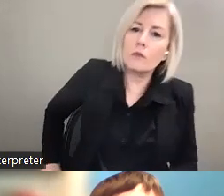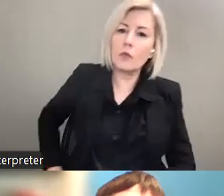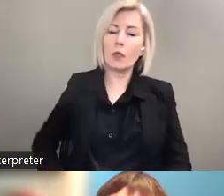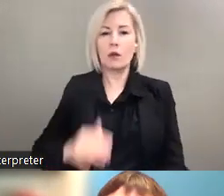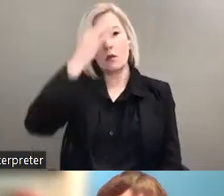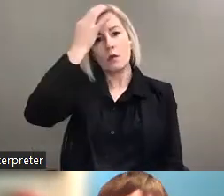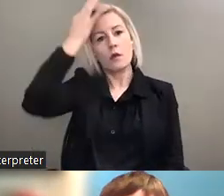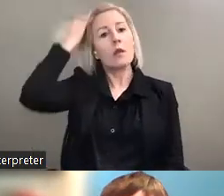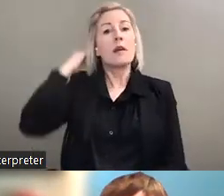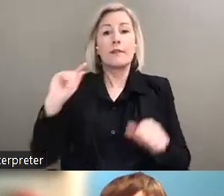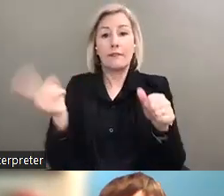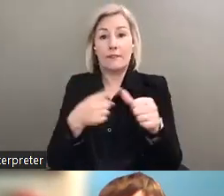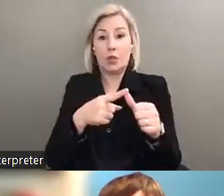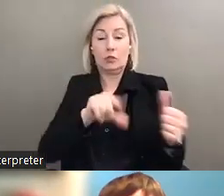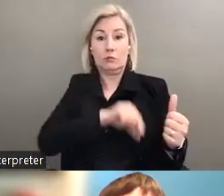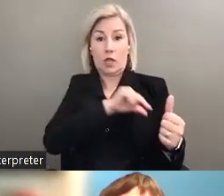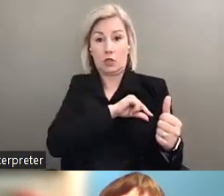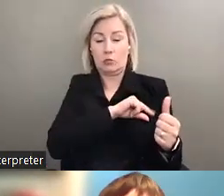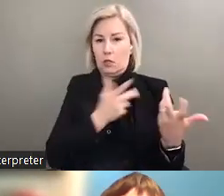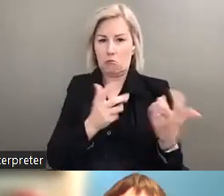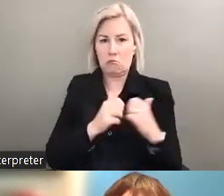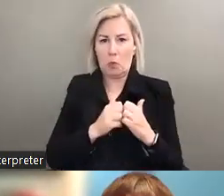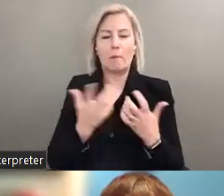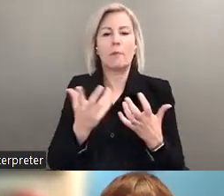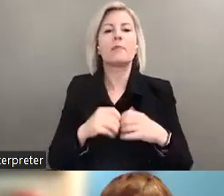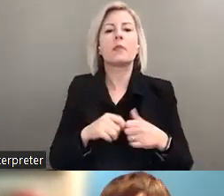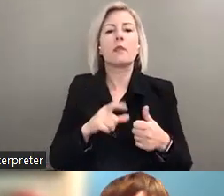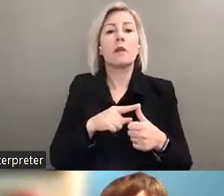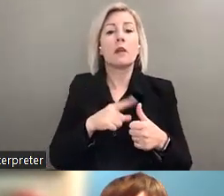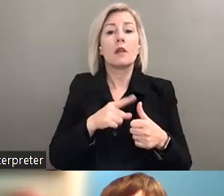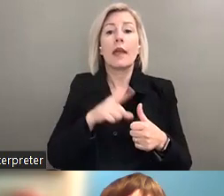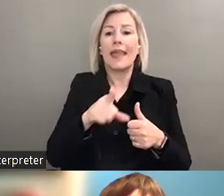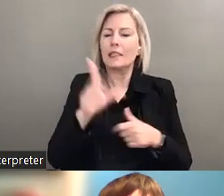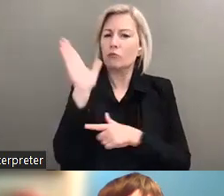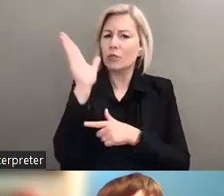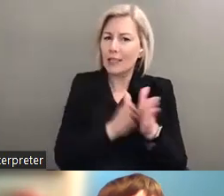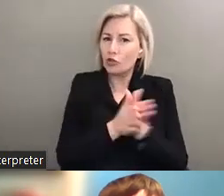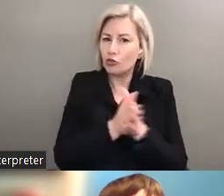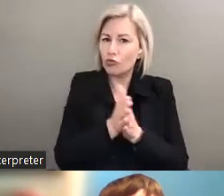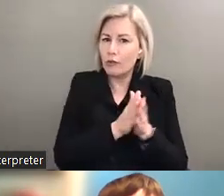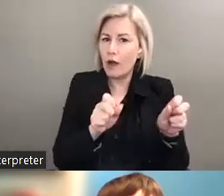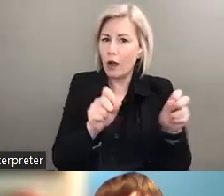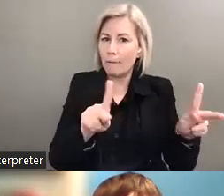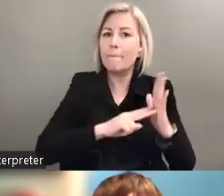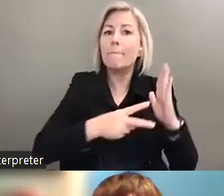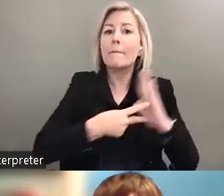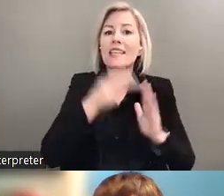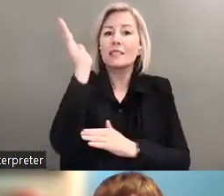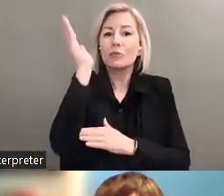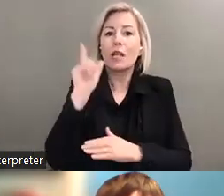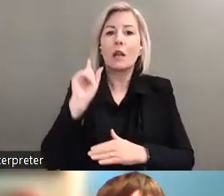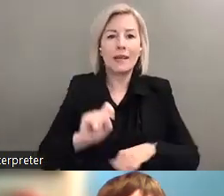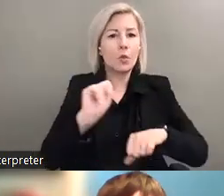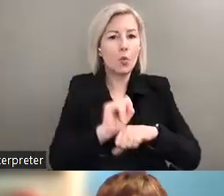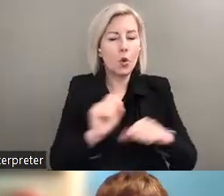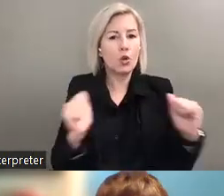First, presenter eligibility. ArtsCONNECT is a presenter-driven opportunity, which means that presenters must work together